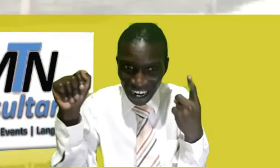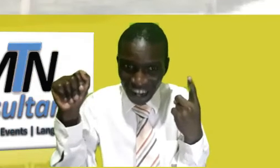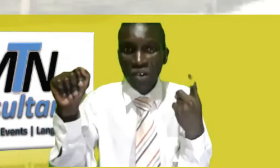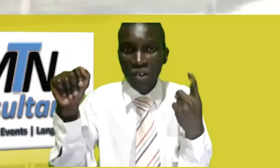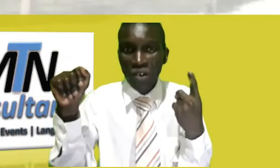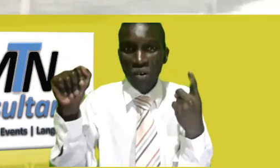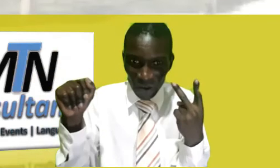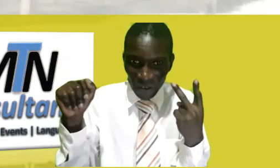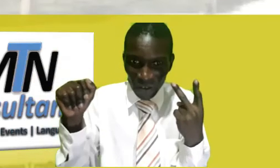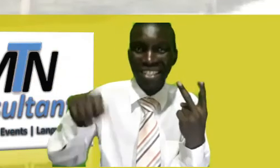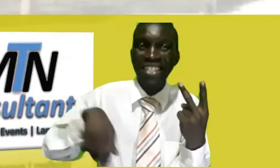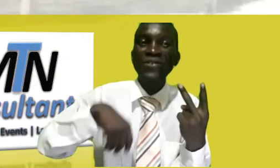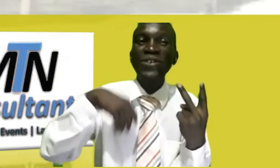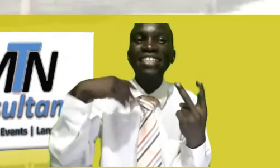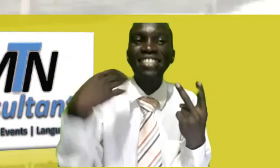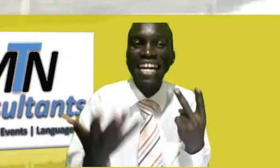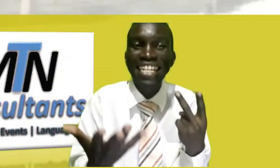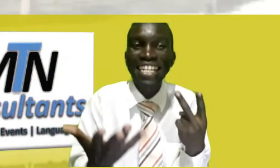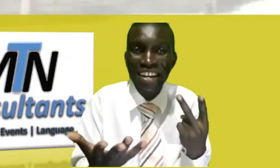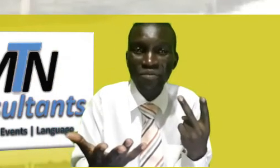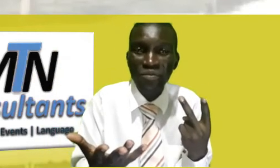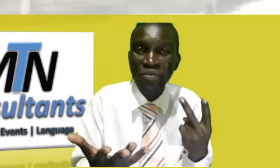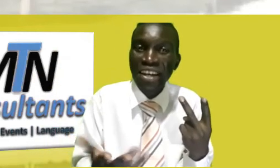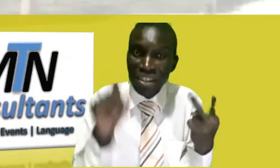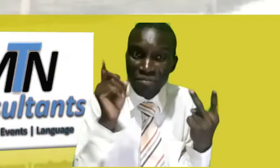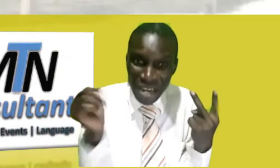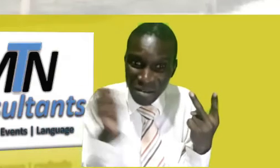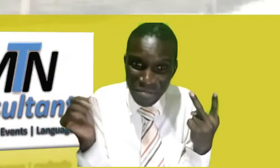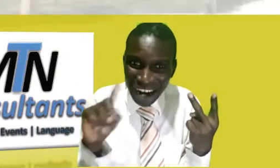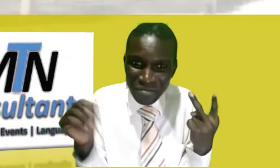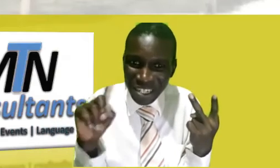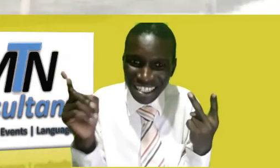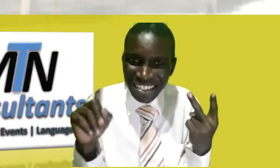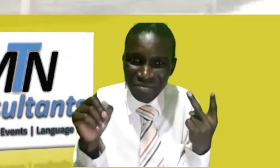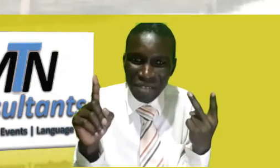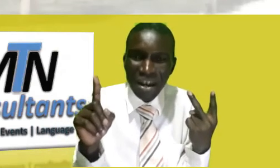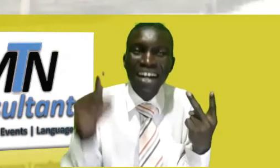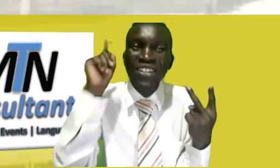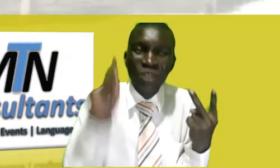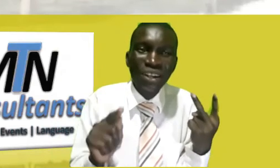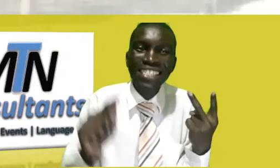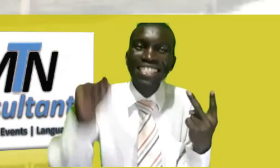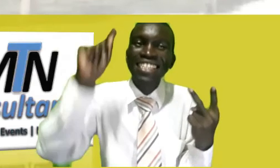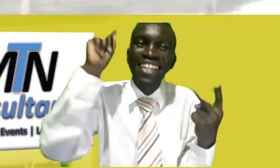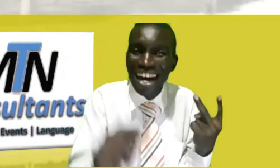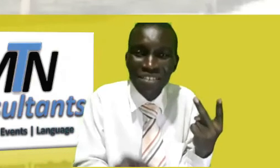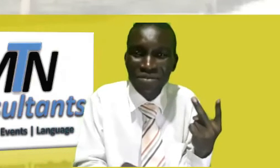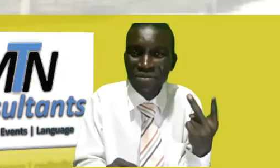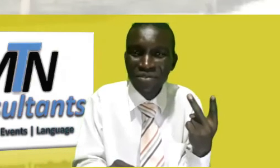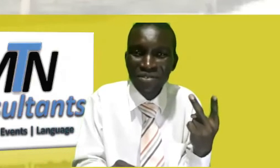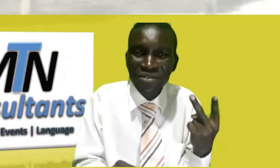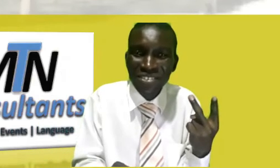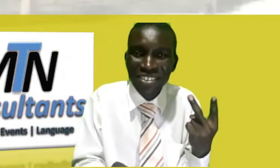pa, or will give you a sign name. Remember, please remember, don't